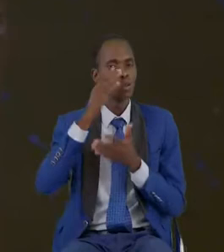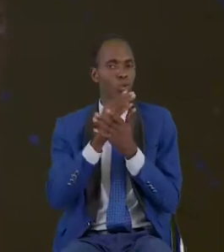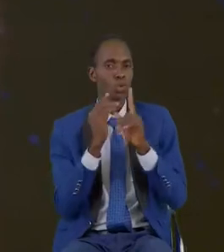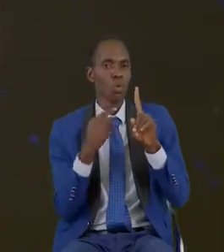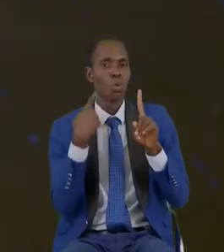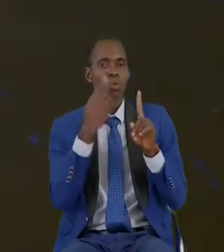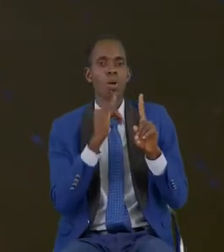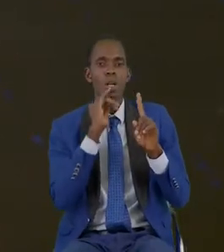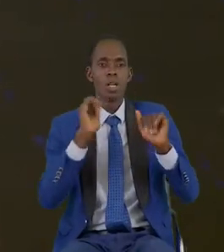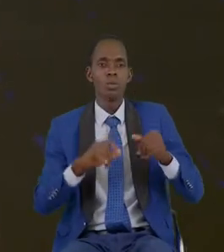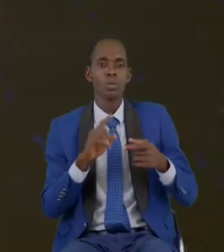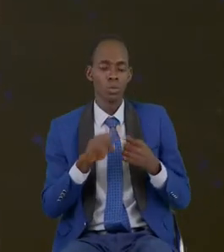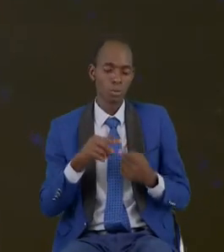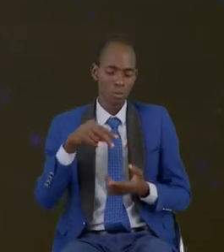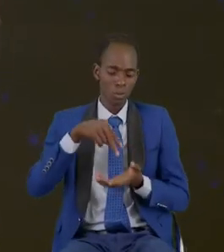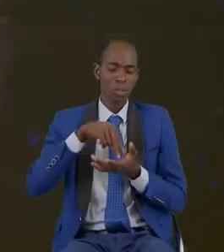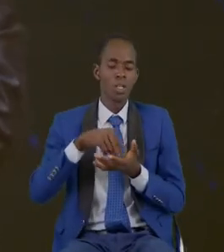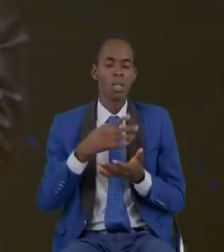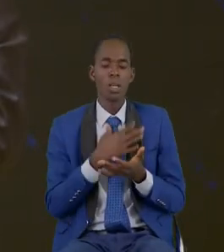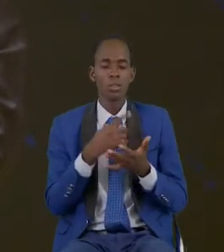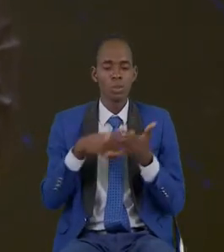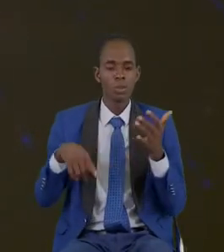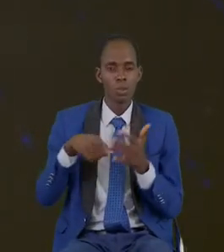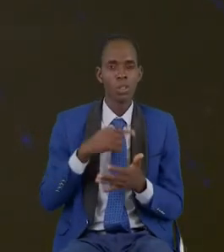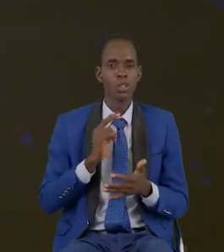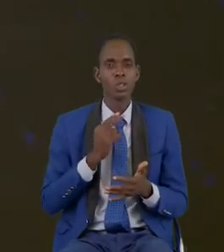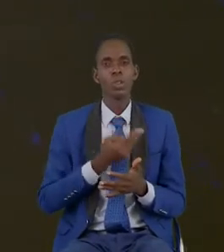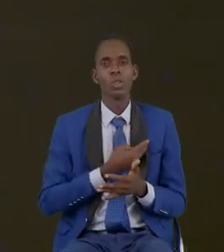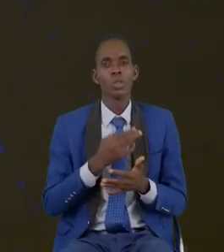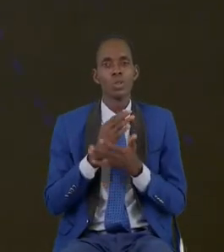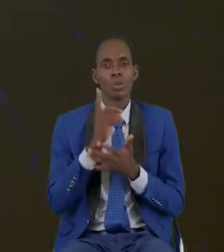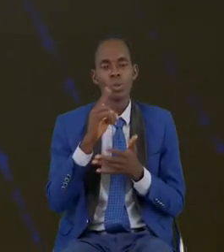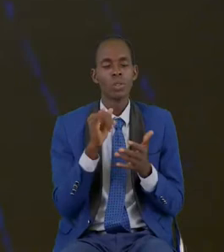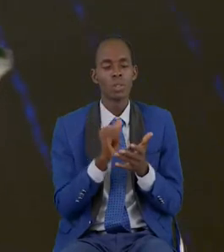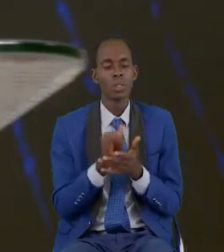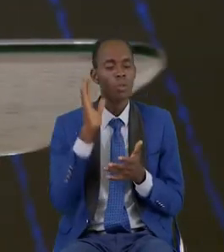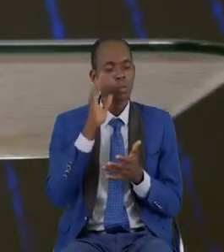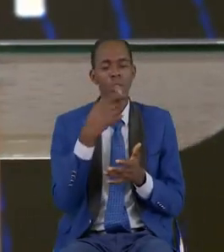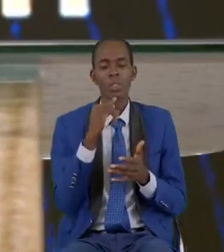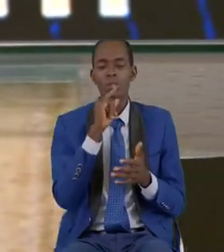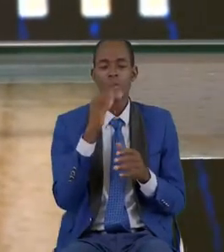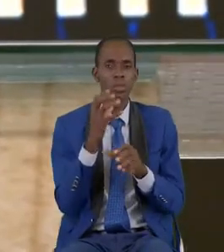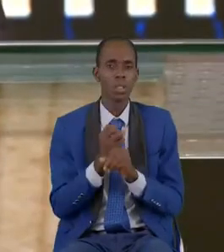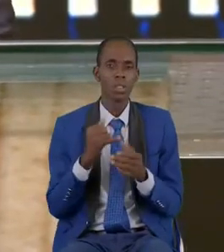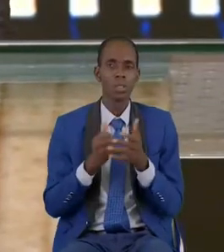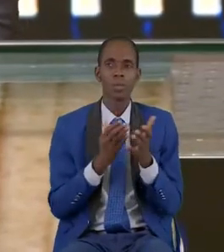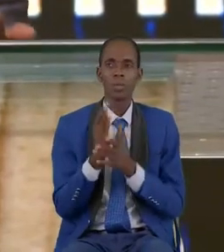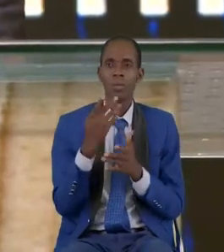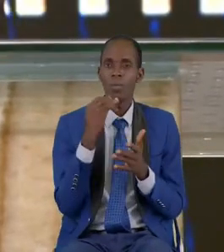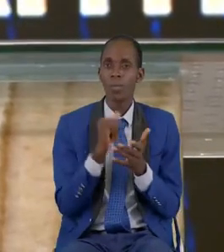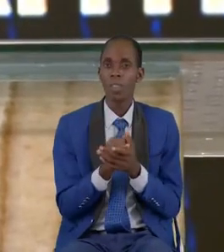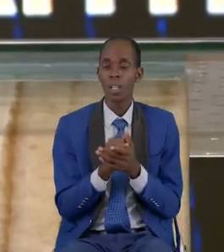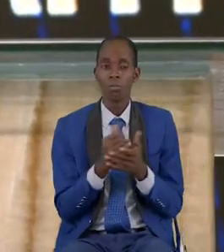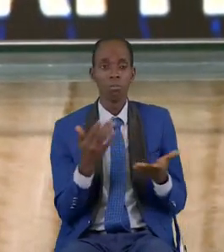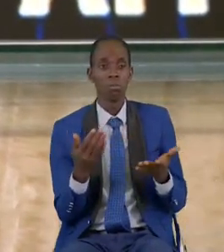able to rise up and say, that is not right. Now, Peter had a good attitude. That's the